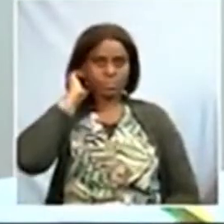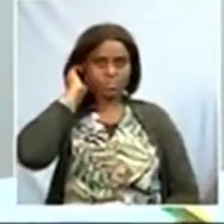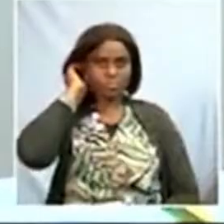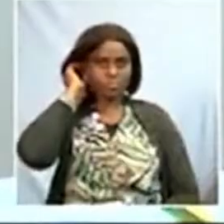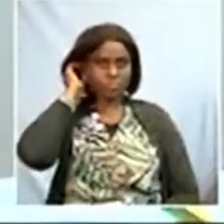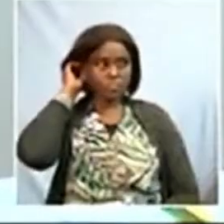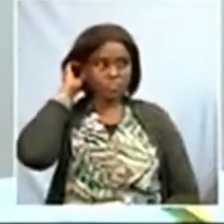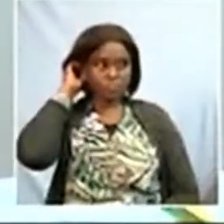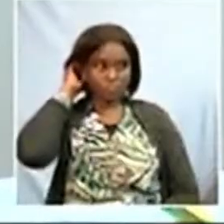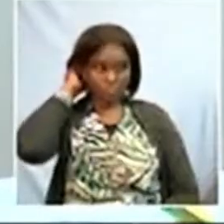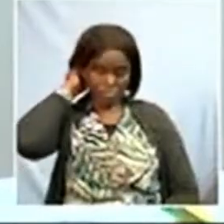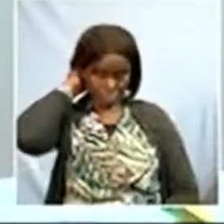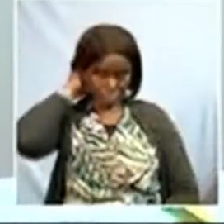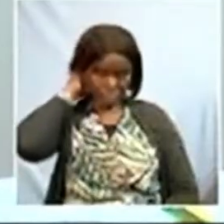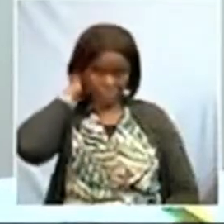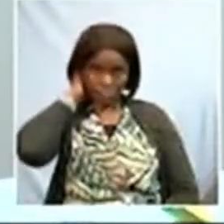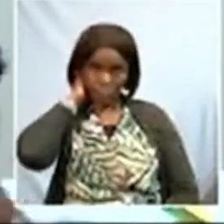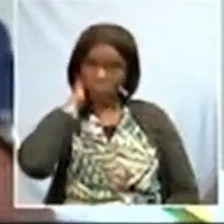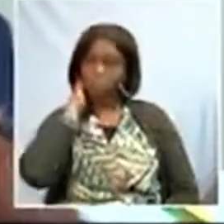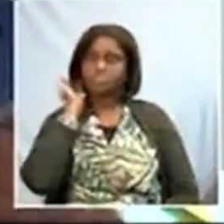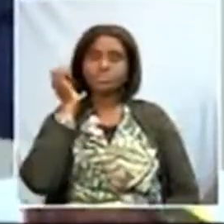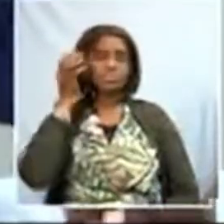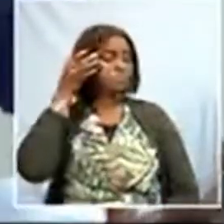much, honorable members.